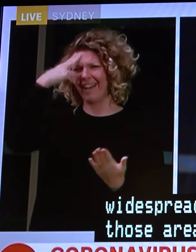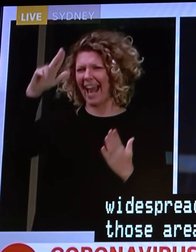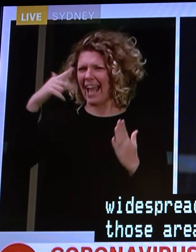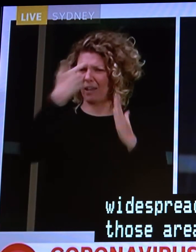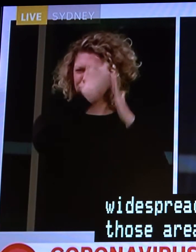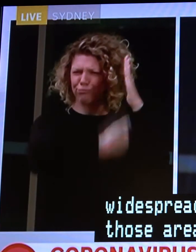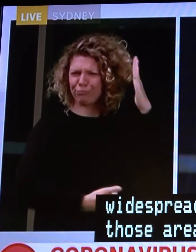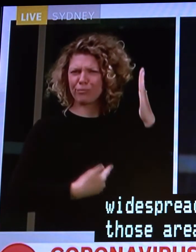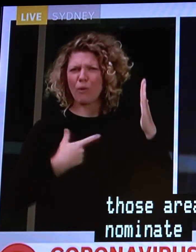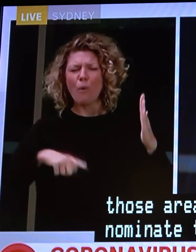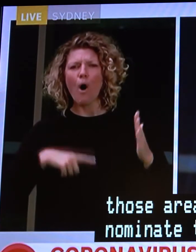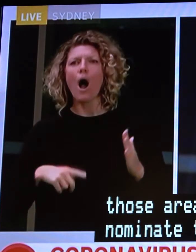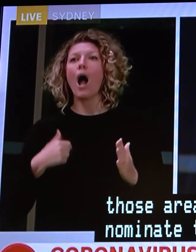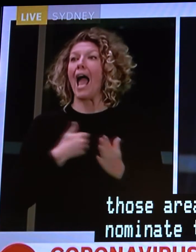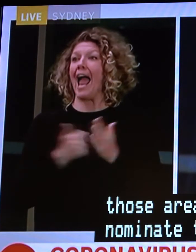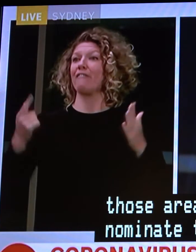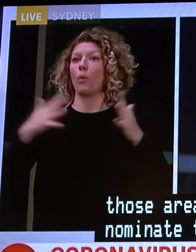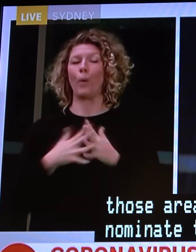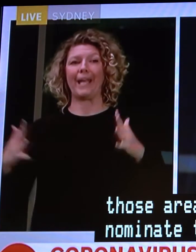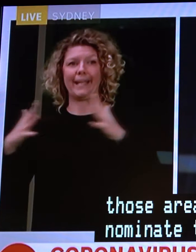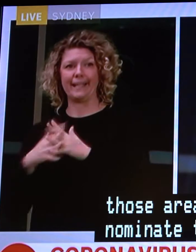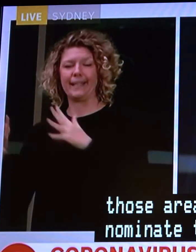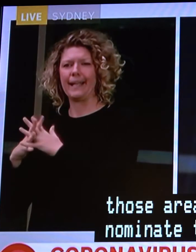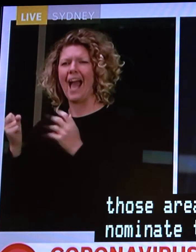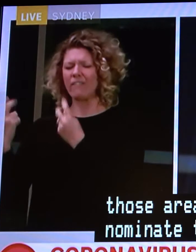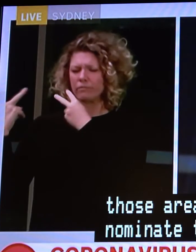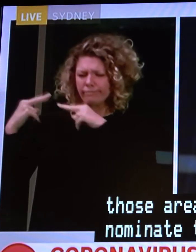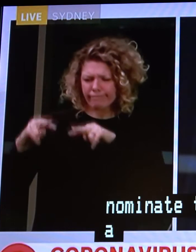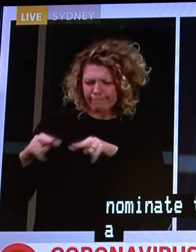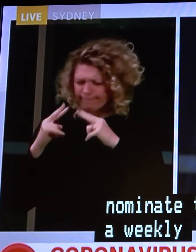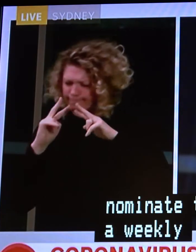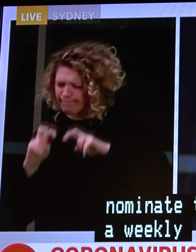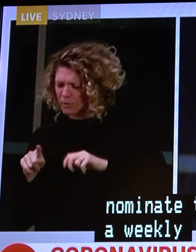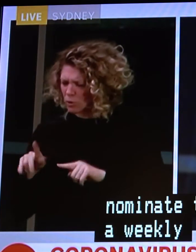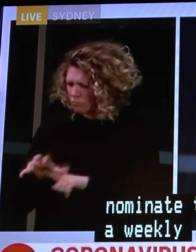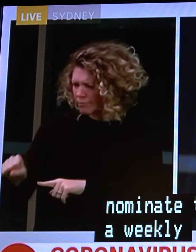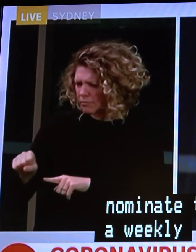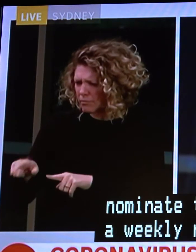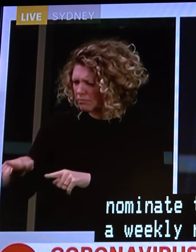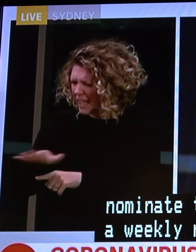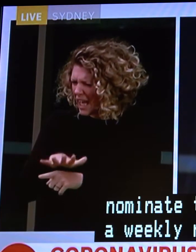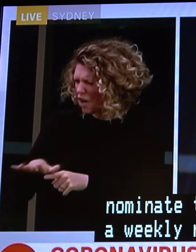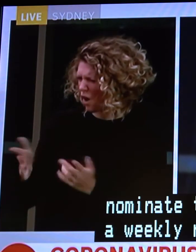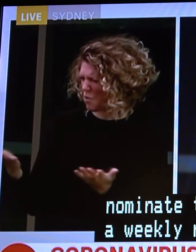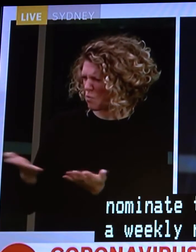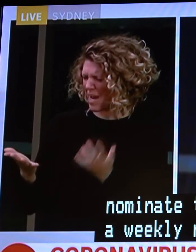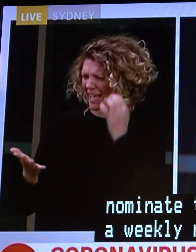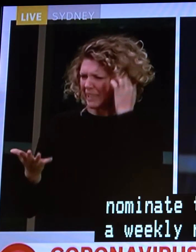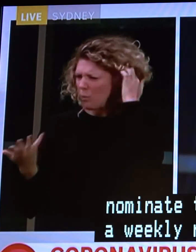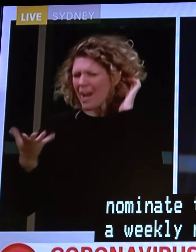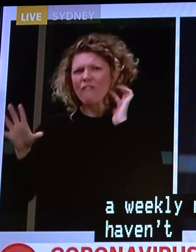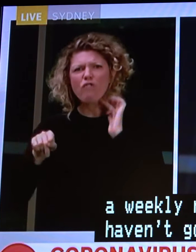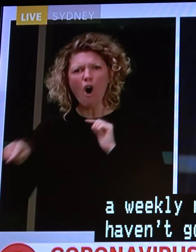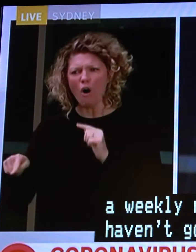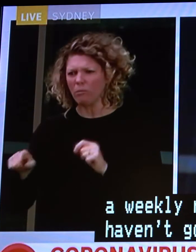we have a weekly review of cases where we haven't got identified sources, and this allows us to